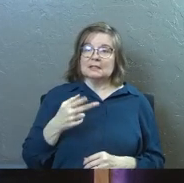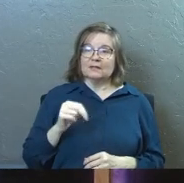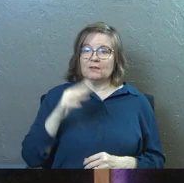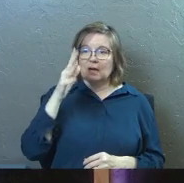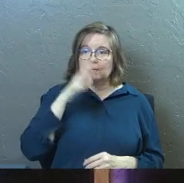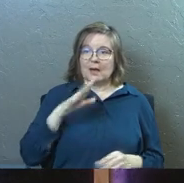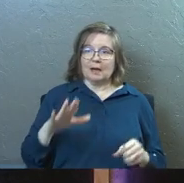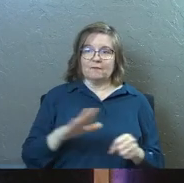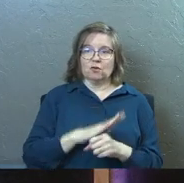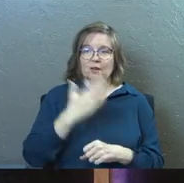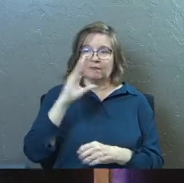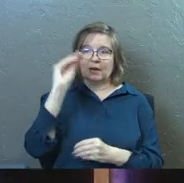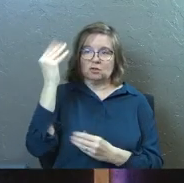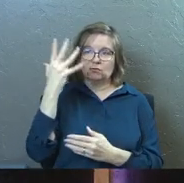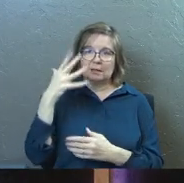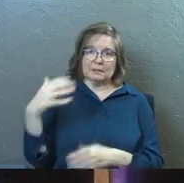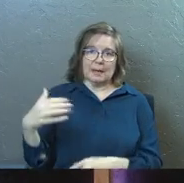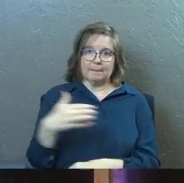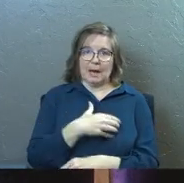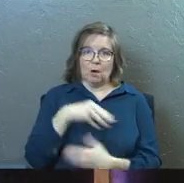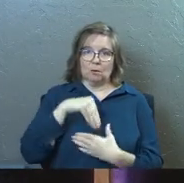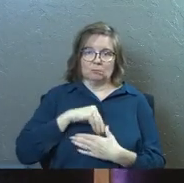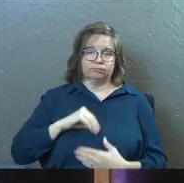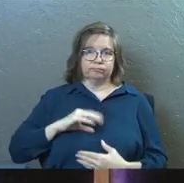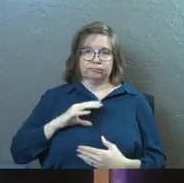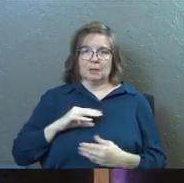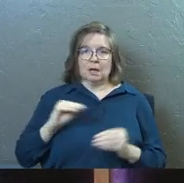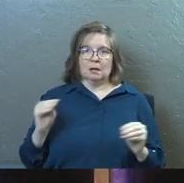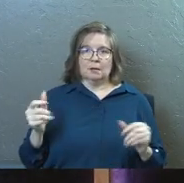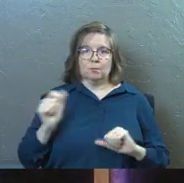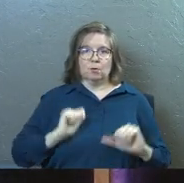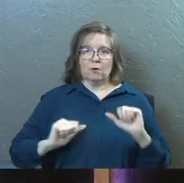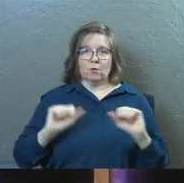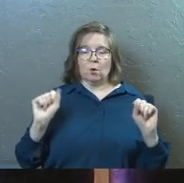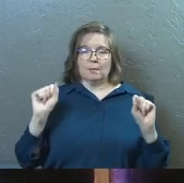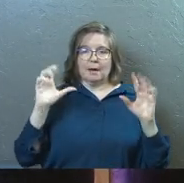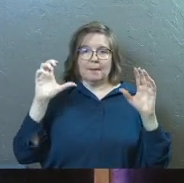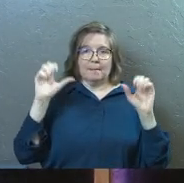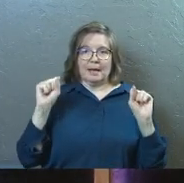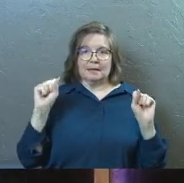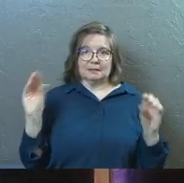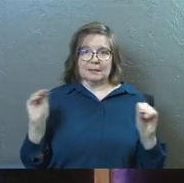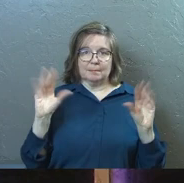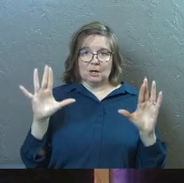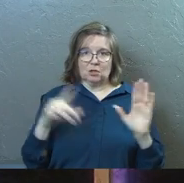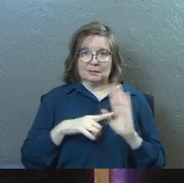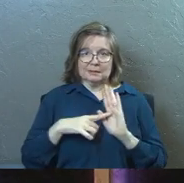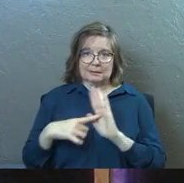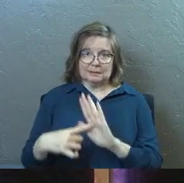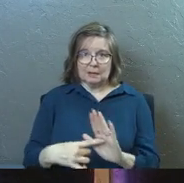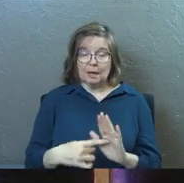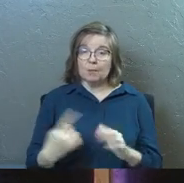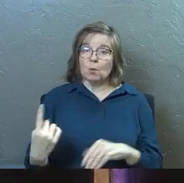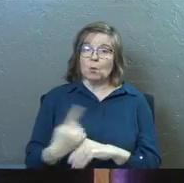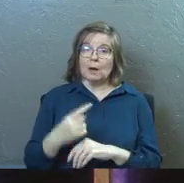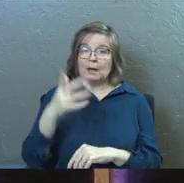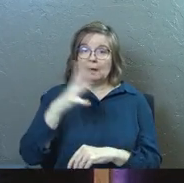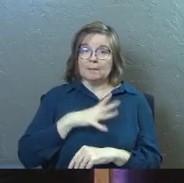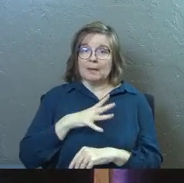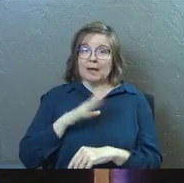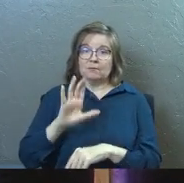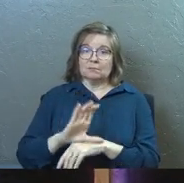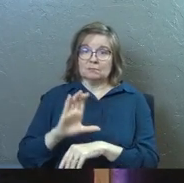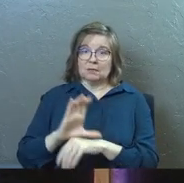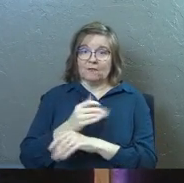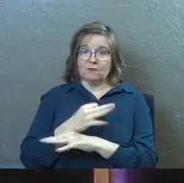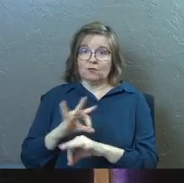man full of God's grace and power, performed amazing miracles and signs among the people. But one day, some men from the synagogue